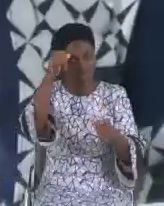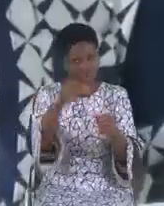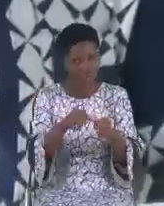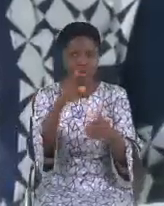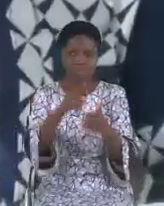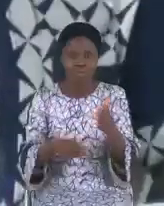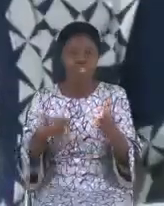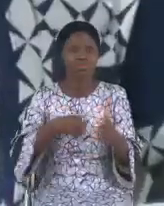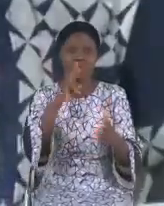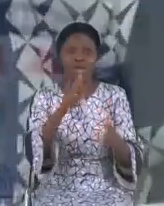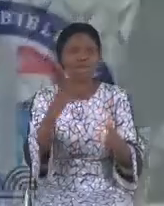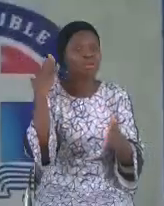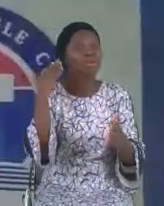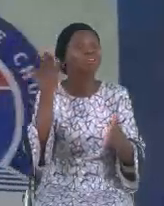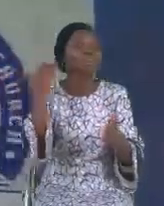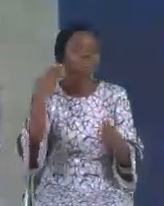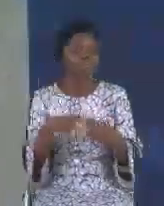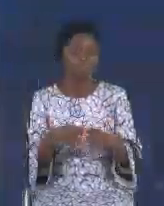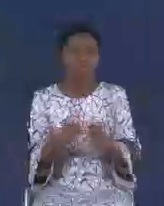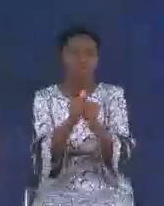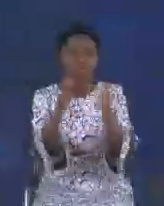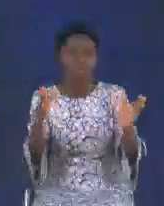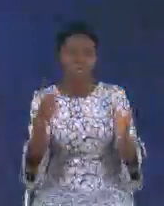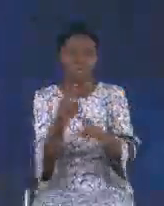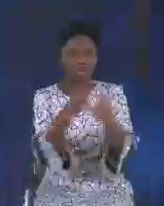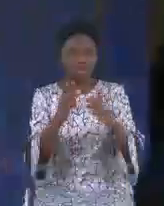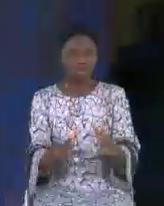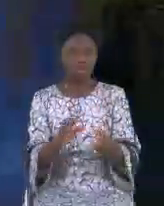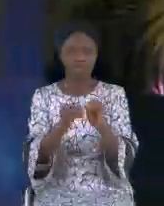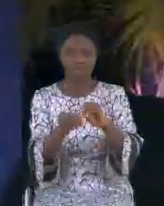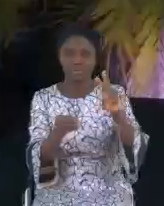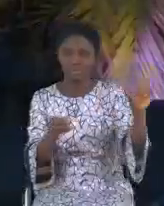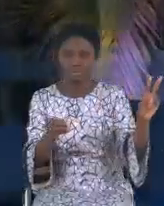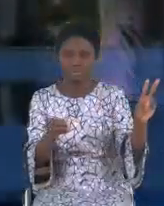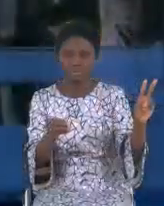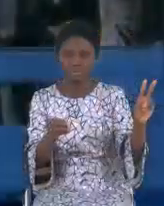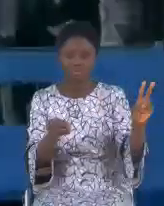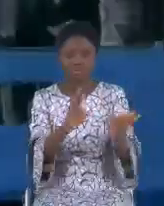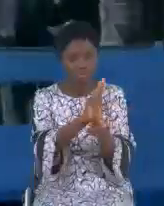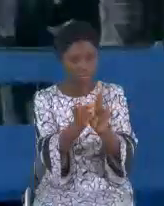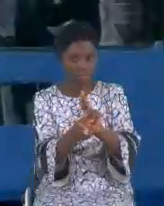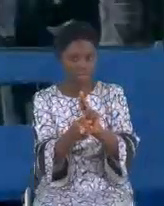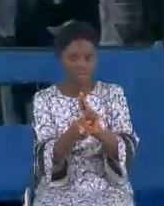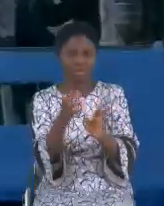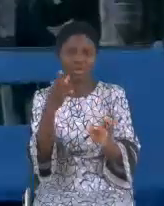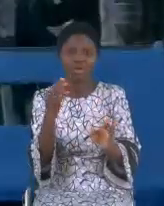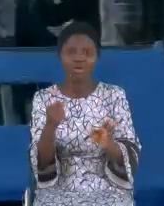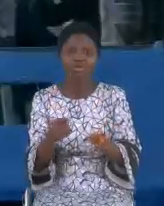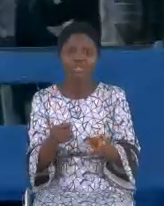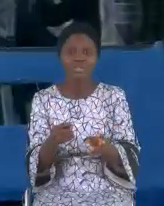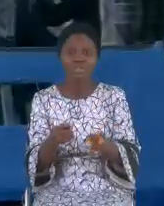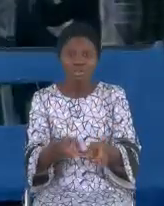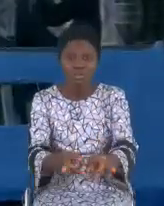we were without the liberator. Number two, repent of the ways and